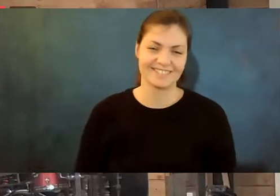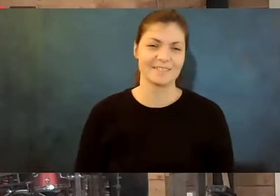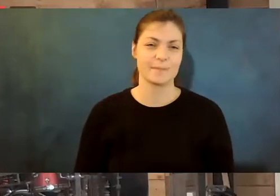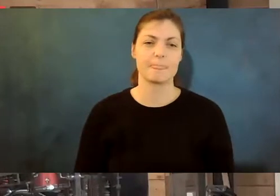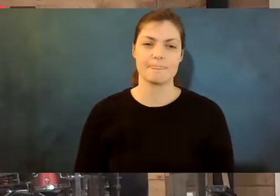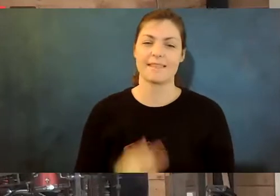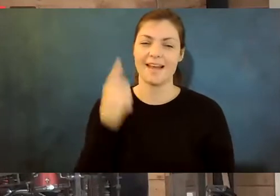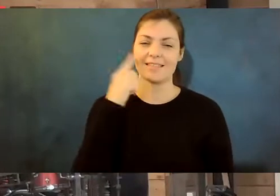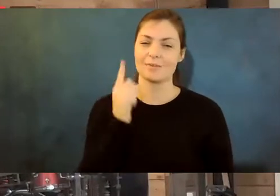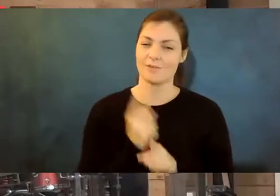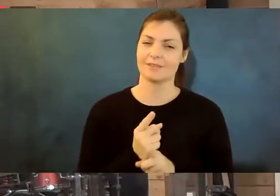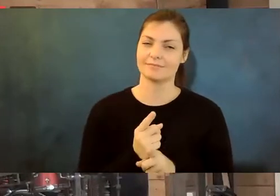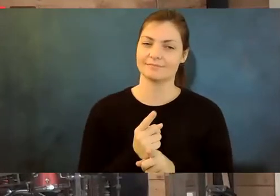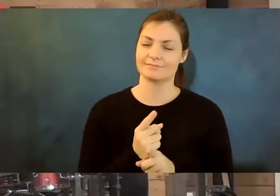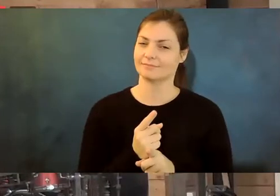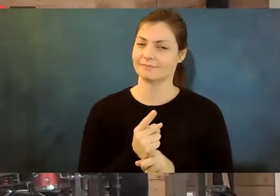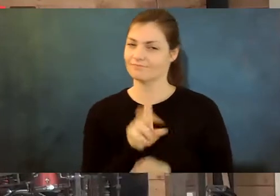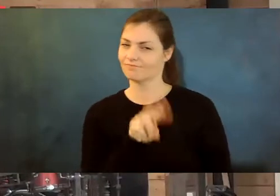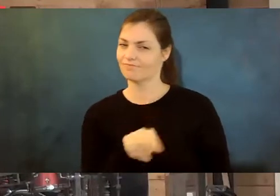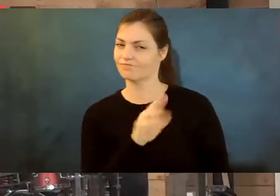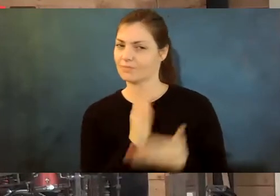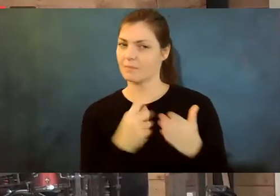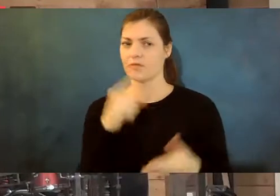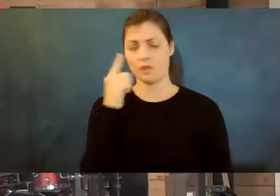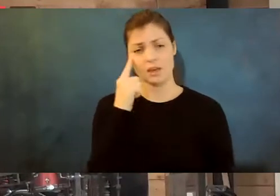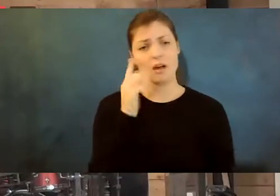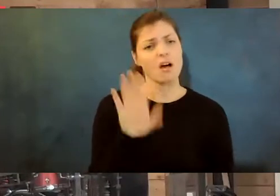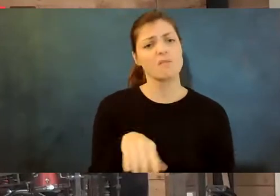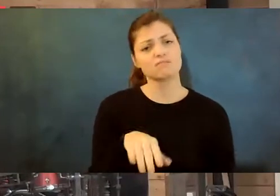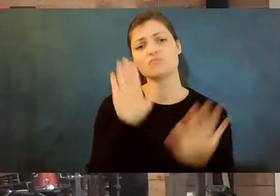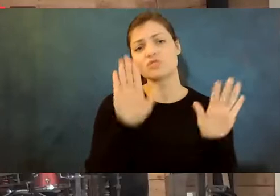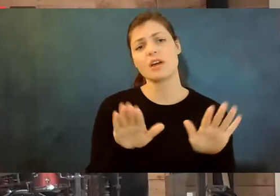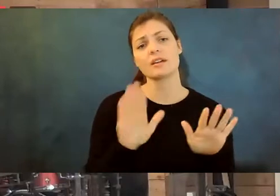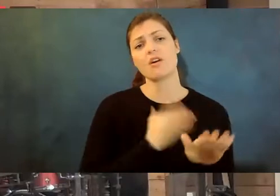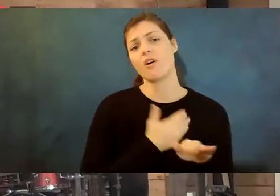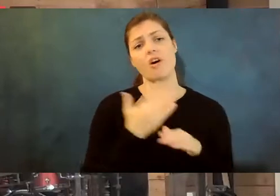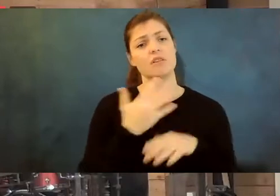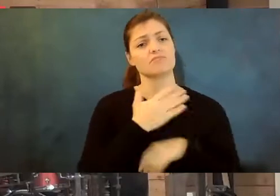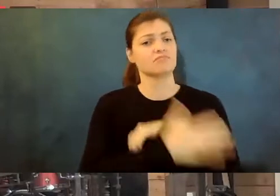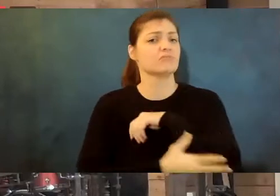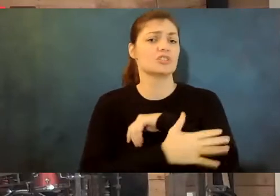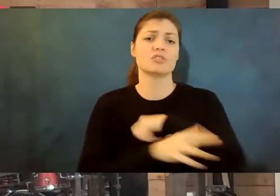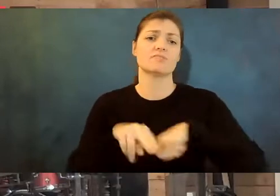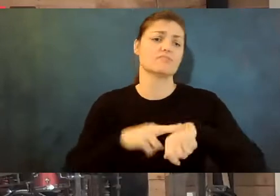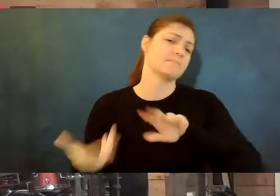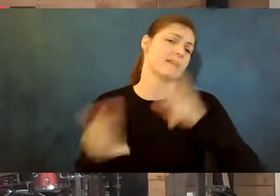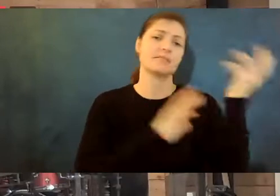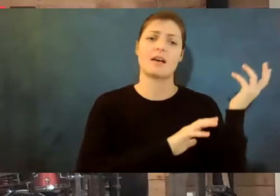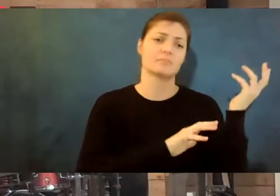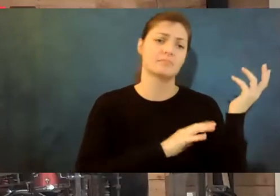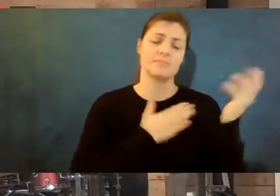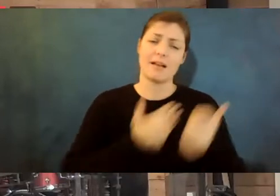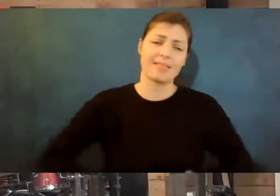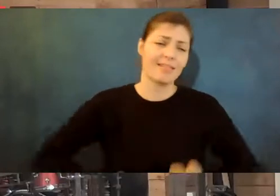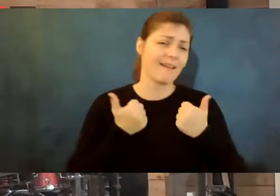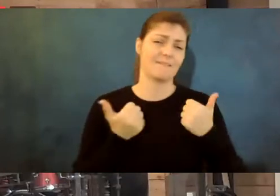I bet I'm going to hit it. For some of you. Some of you are thinking, this is great, Pastor, about the glory of God. Whatever. Our country is messed up. My life is